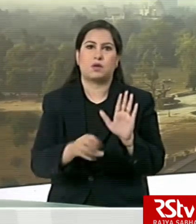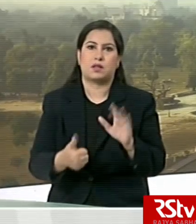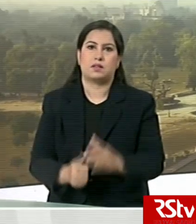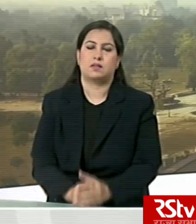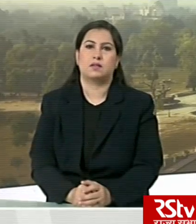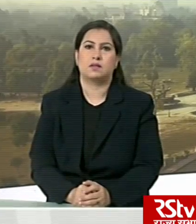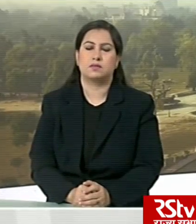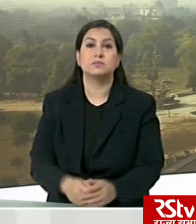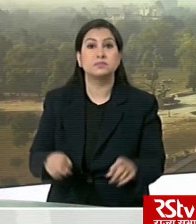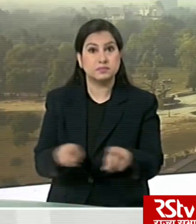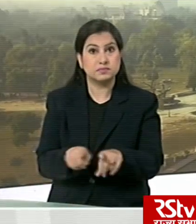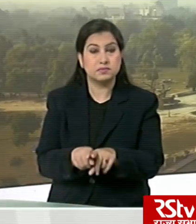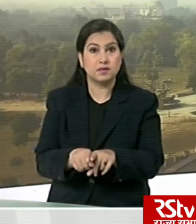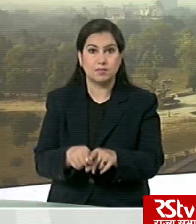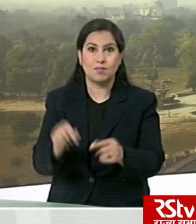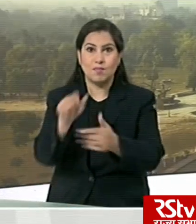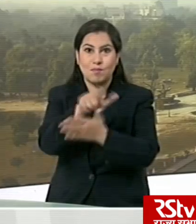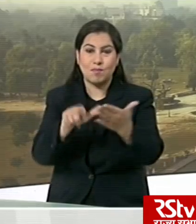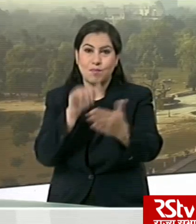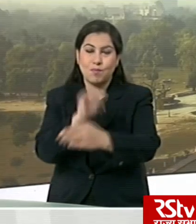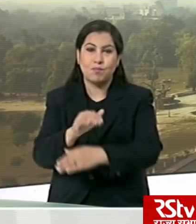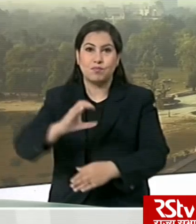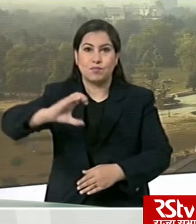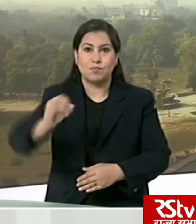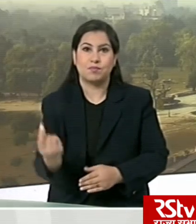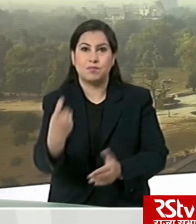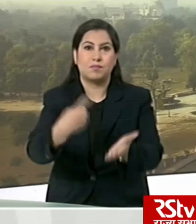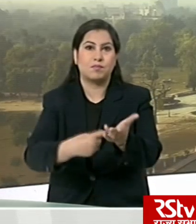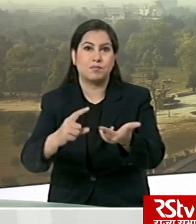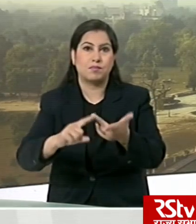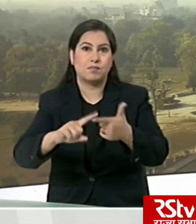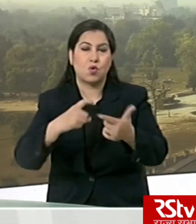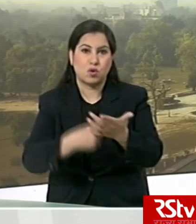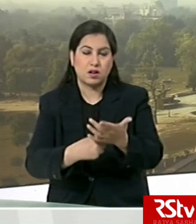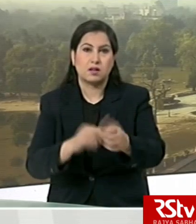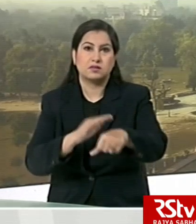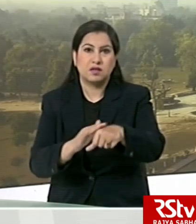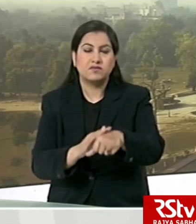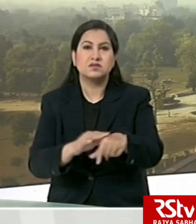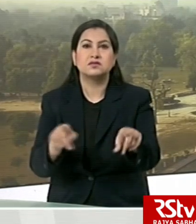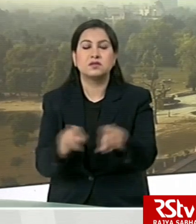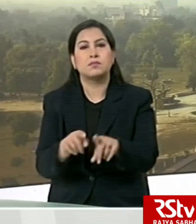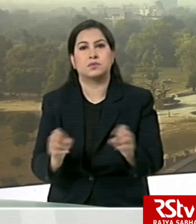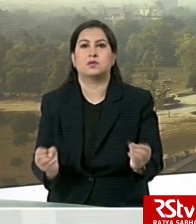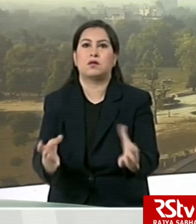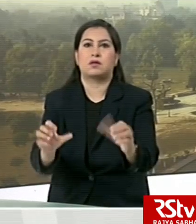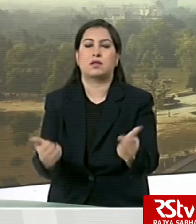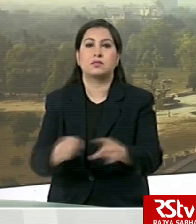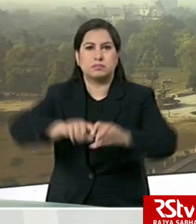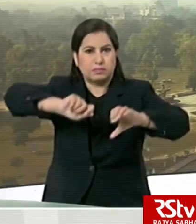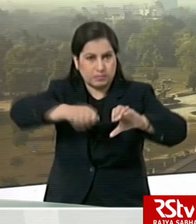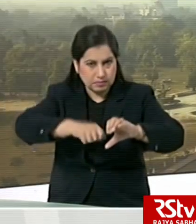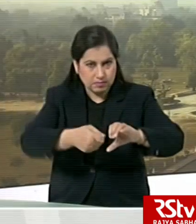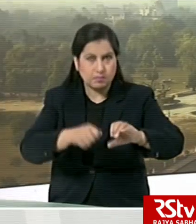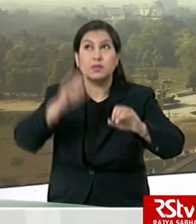And that also includes the courier services. In fact, also services provided by the self-employed persons like electrician, IT